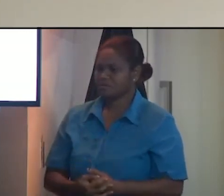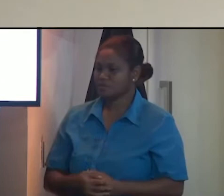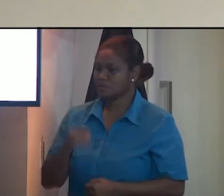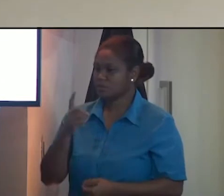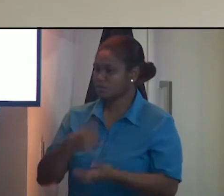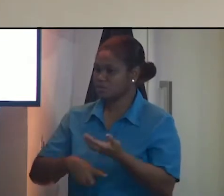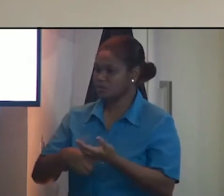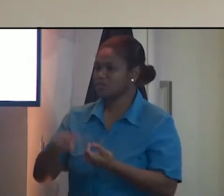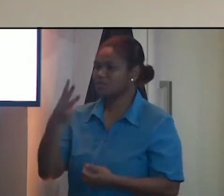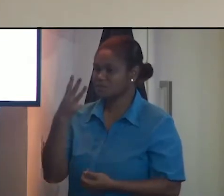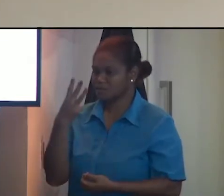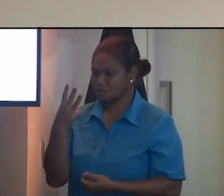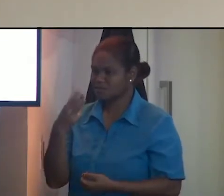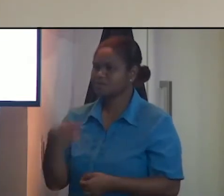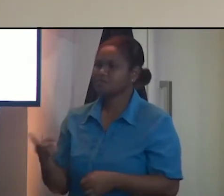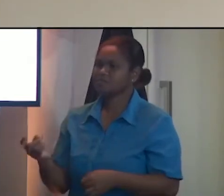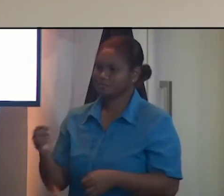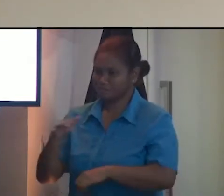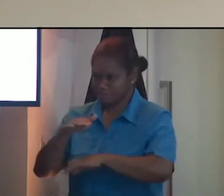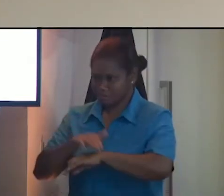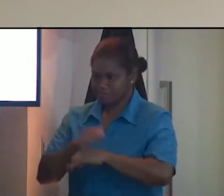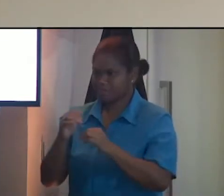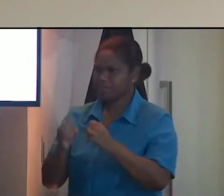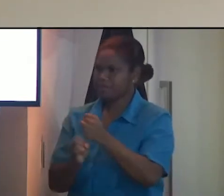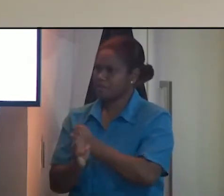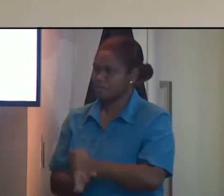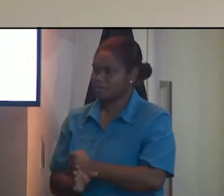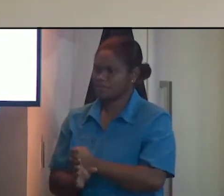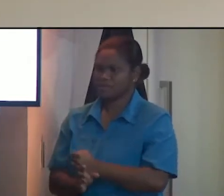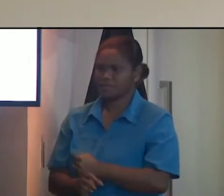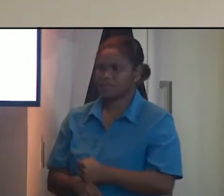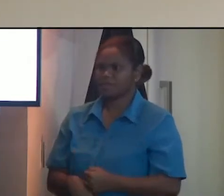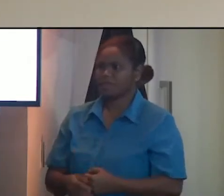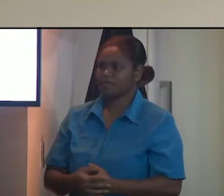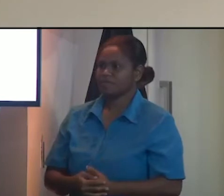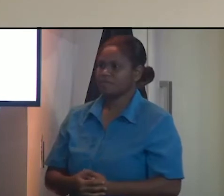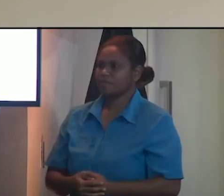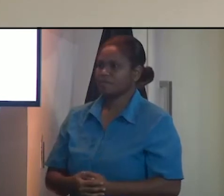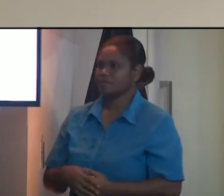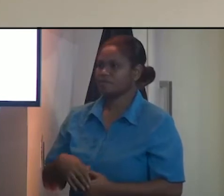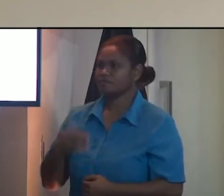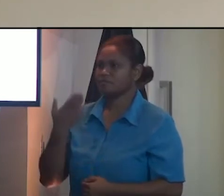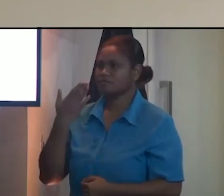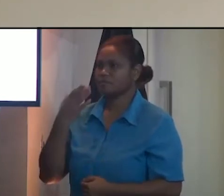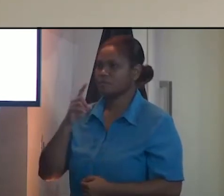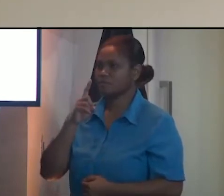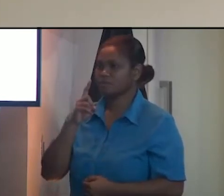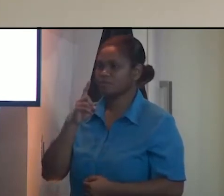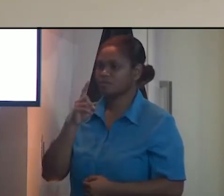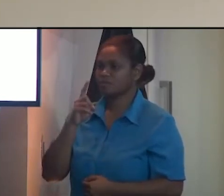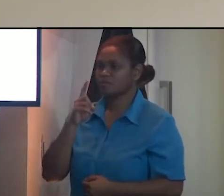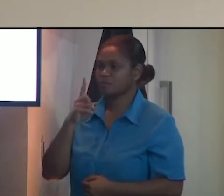women has been in parliament at the highest and 0 at the lowest compared to 109 and